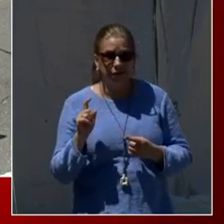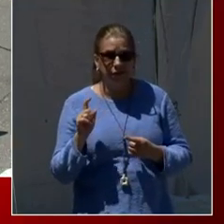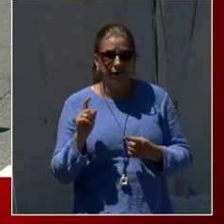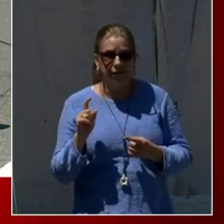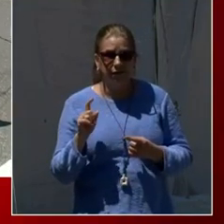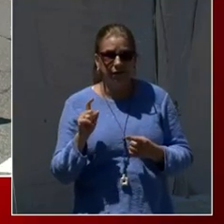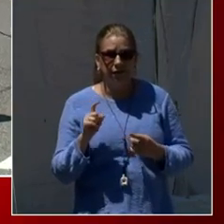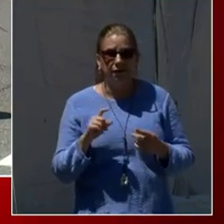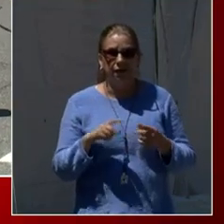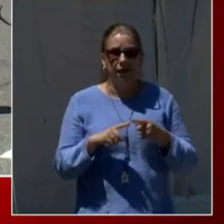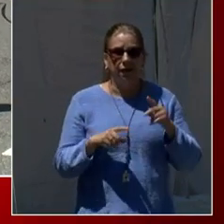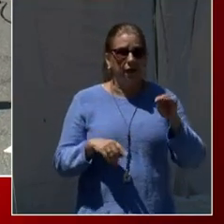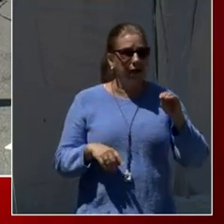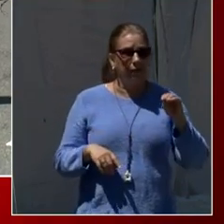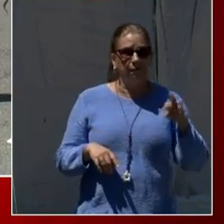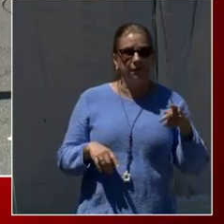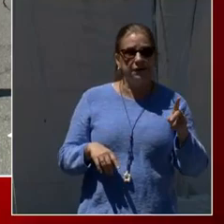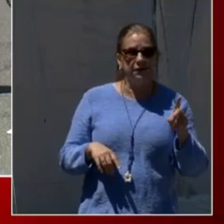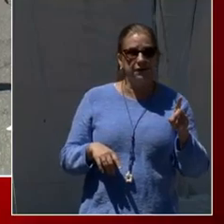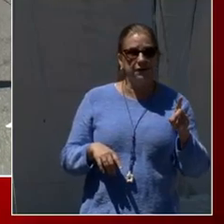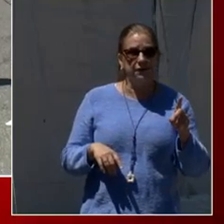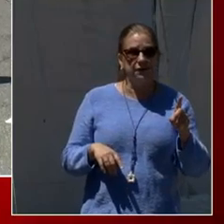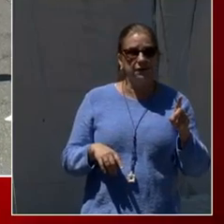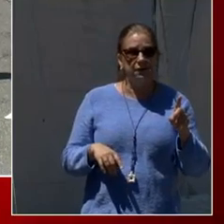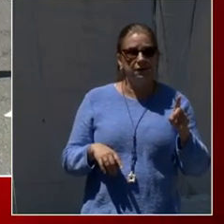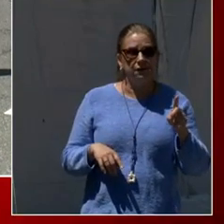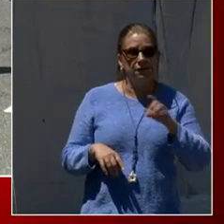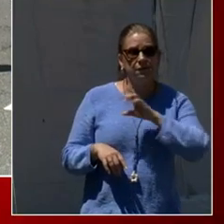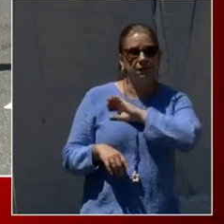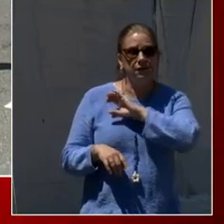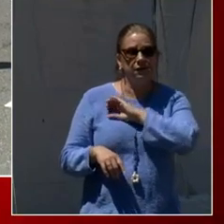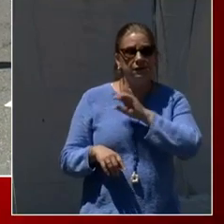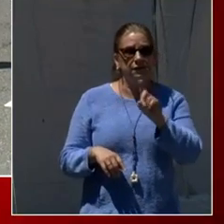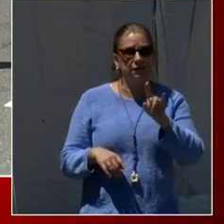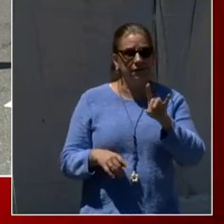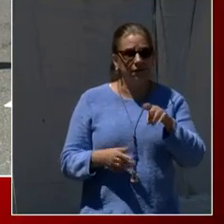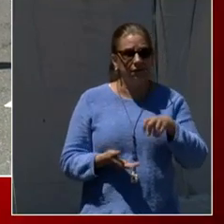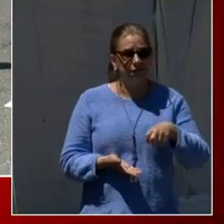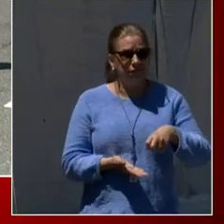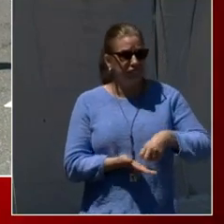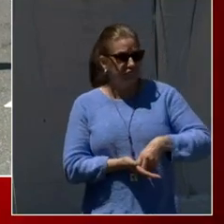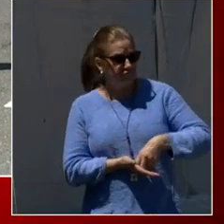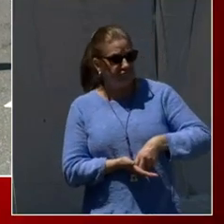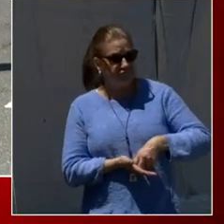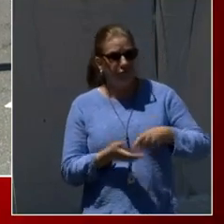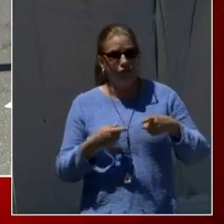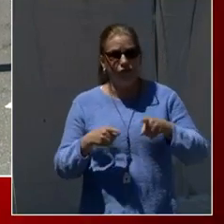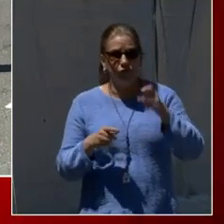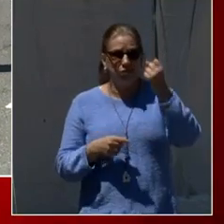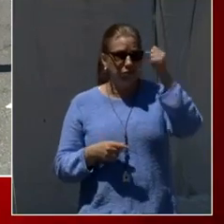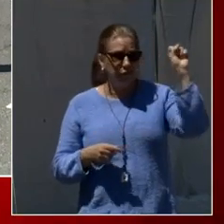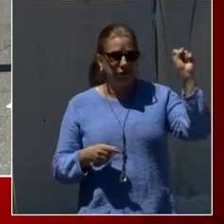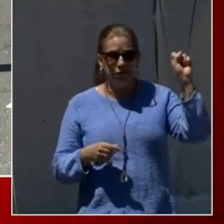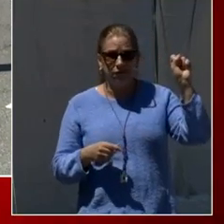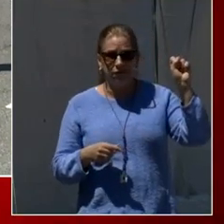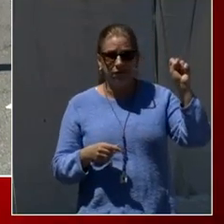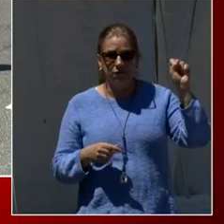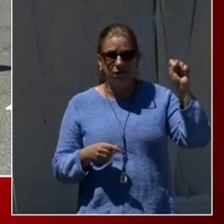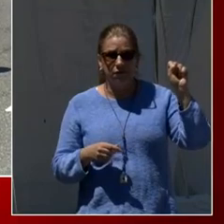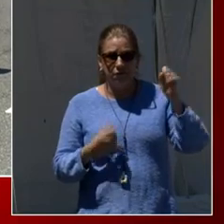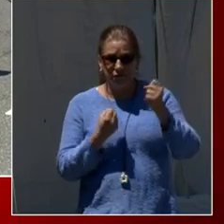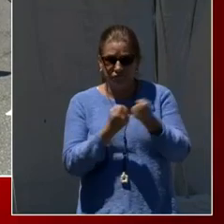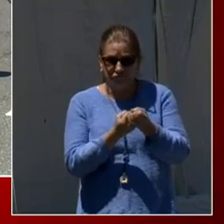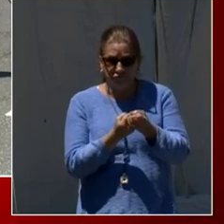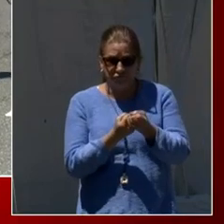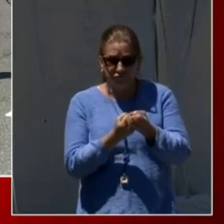protest groups. Do you have any thoughts on that? You know, kind of some of the feelings that officers might actually be feeling confronting